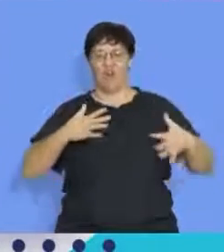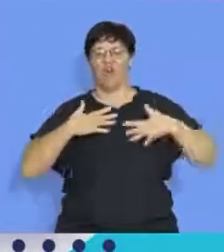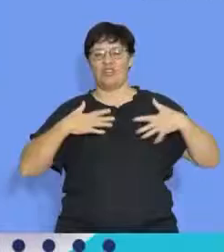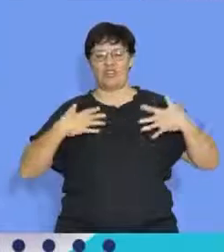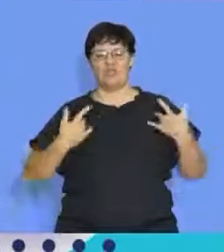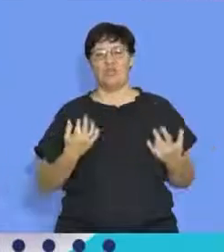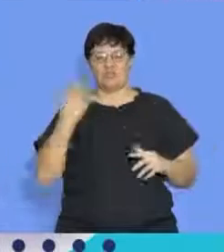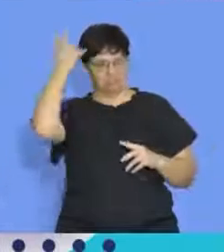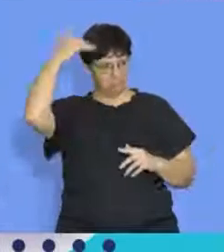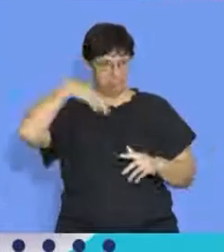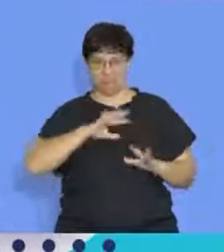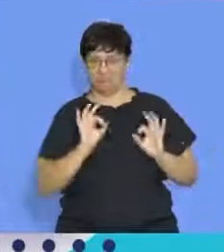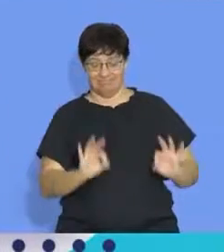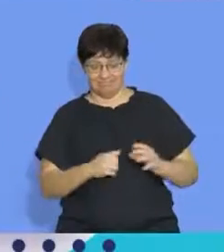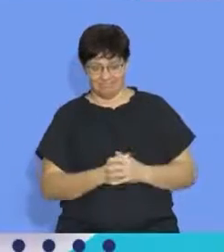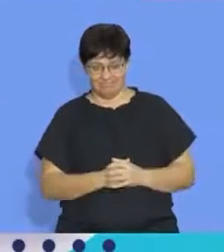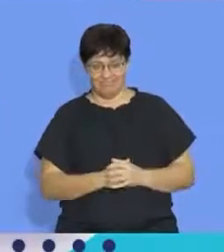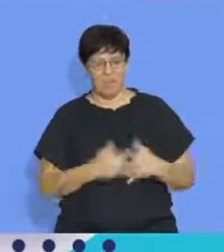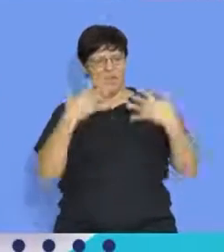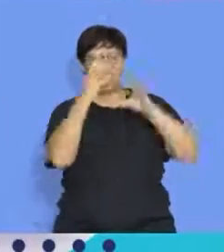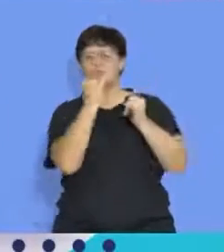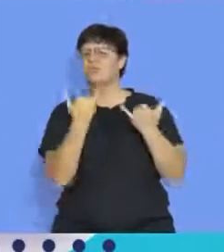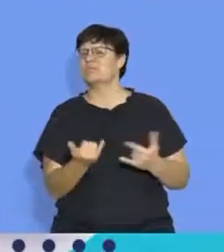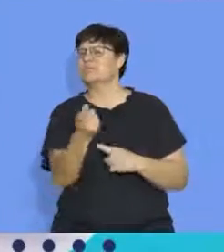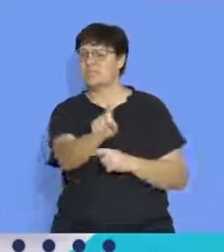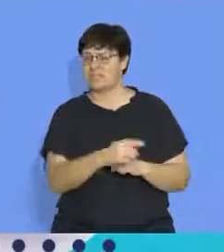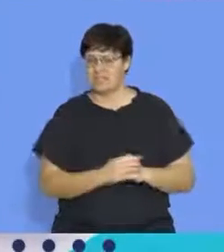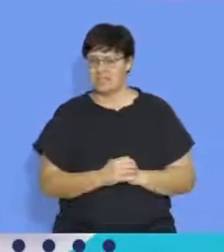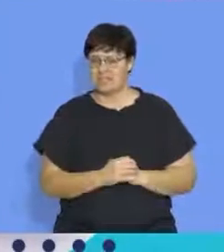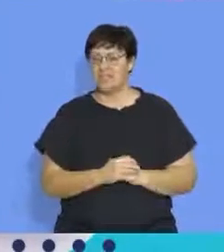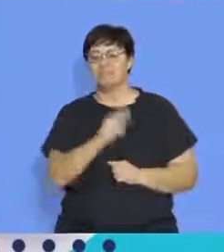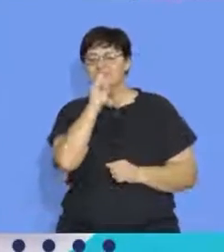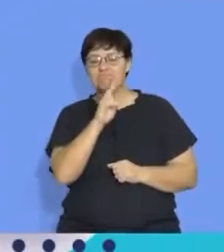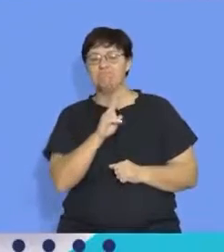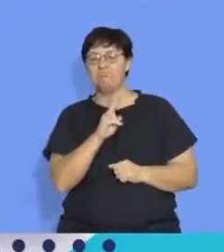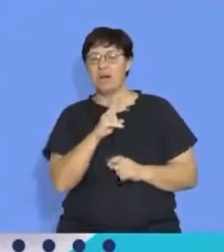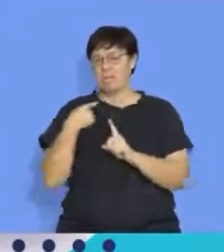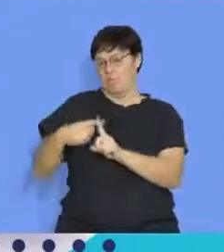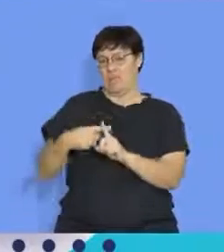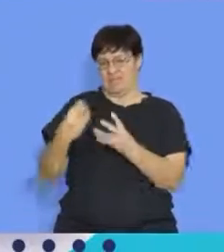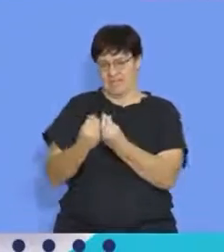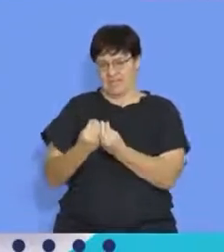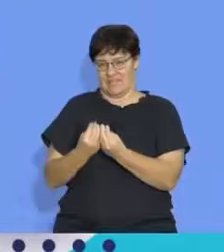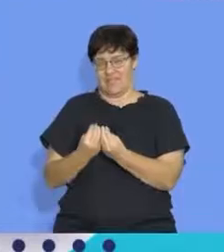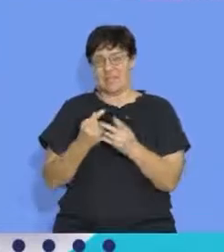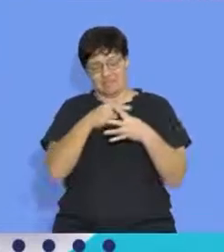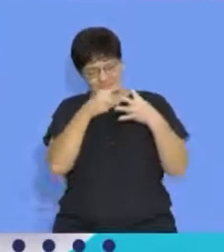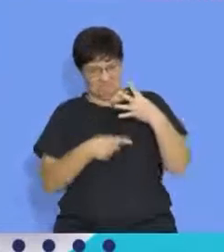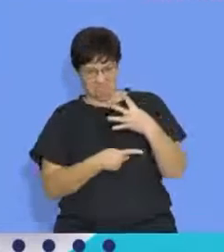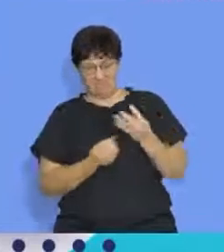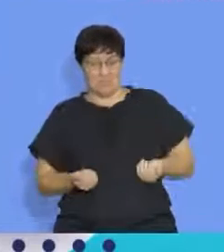going through it. What are we concentrating on today? We're looking at all the good things that